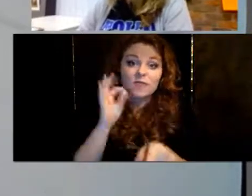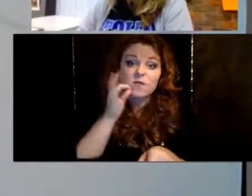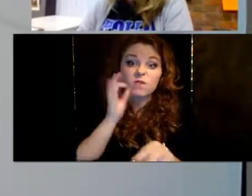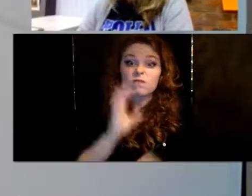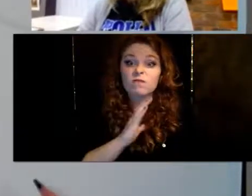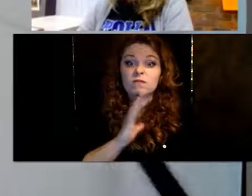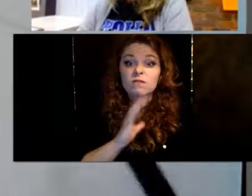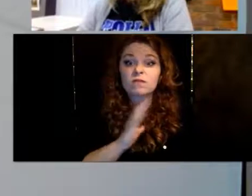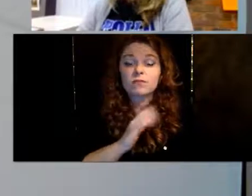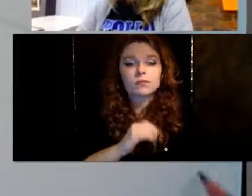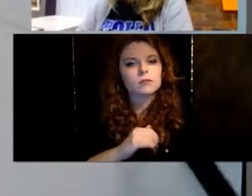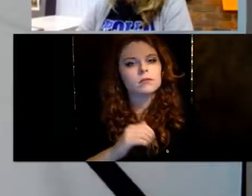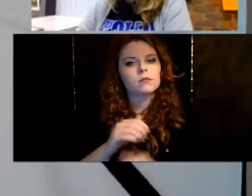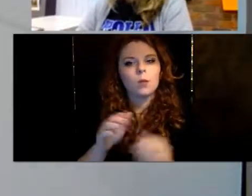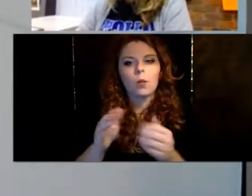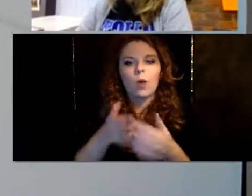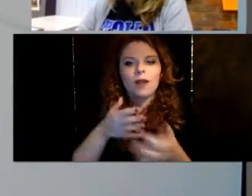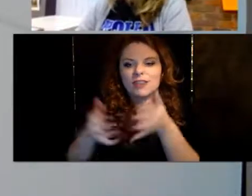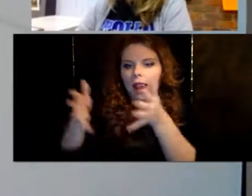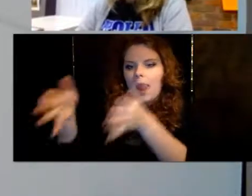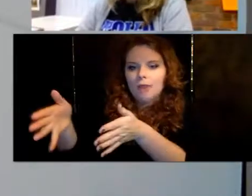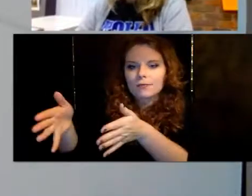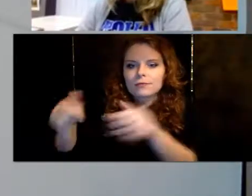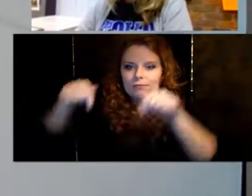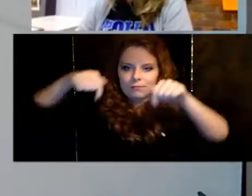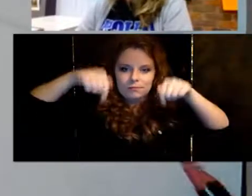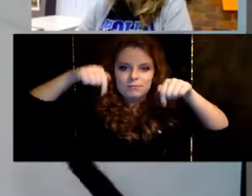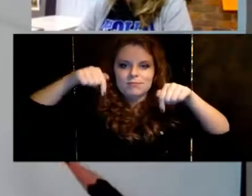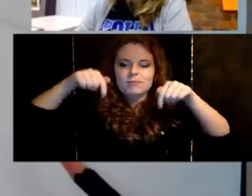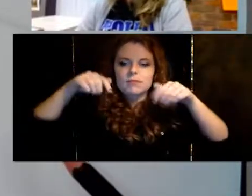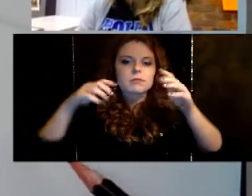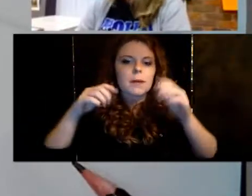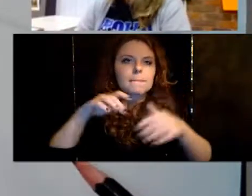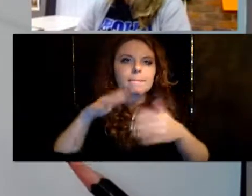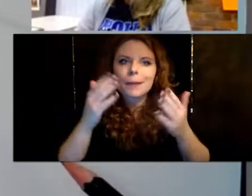fine. But then in this leftover space, I would like you to choose something,